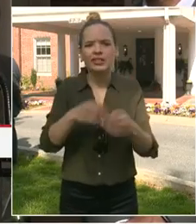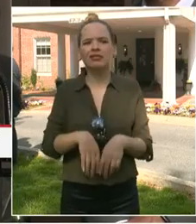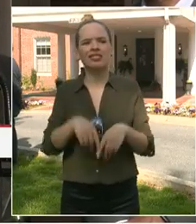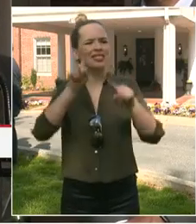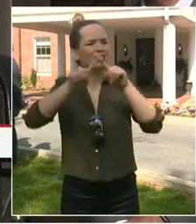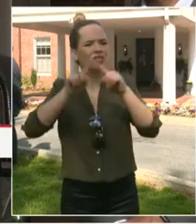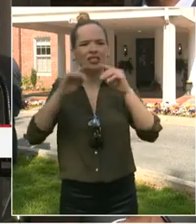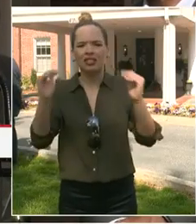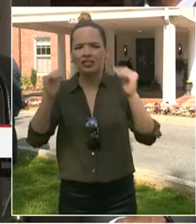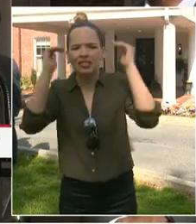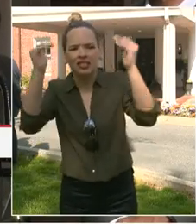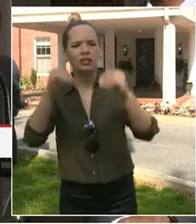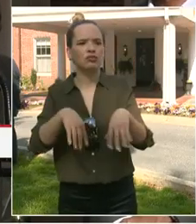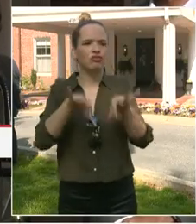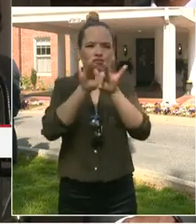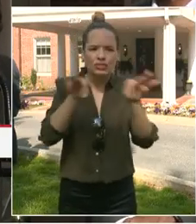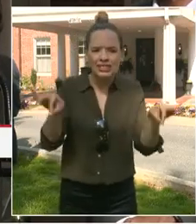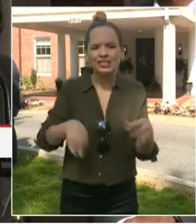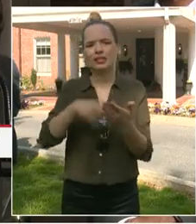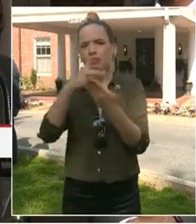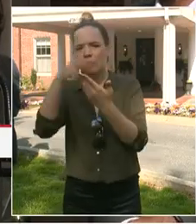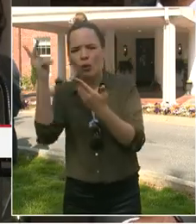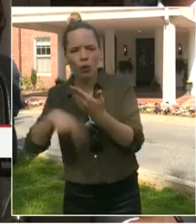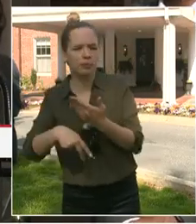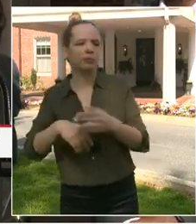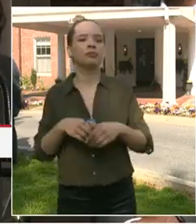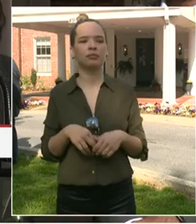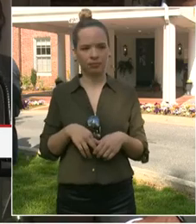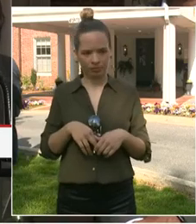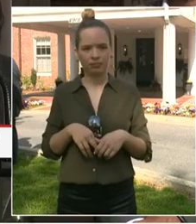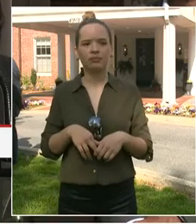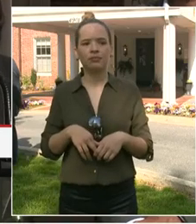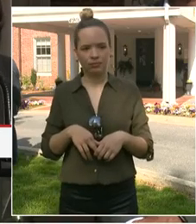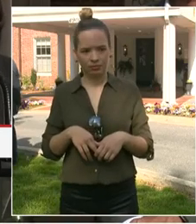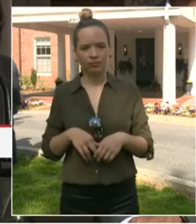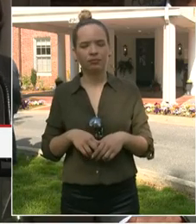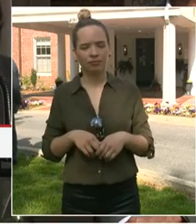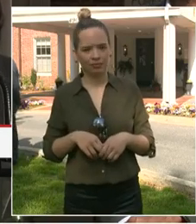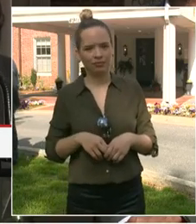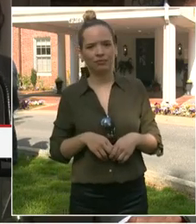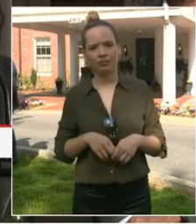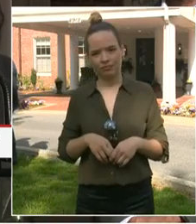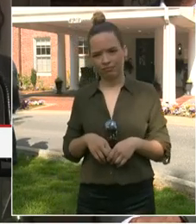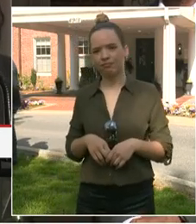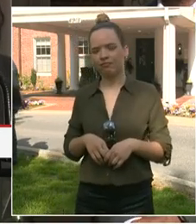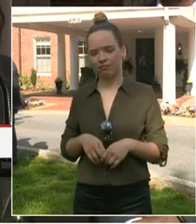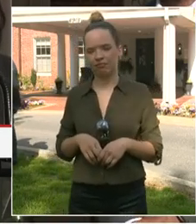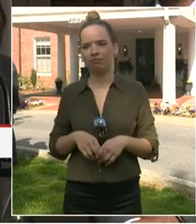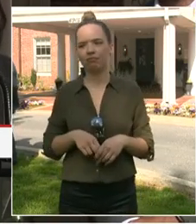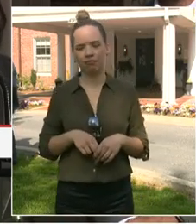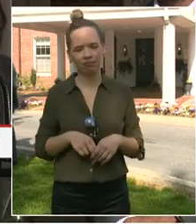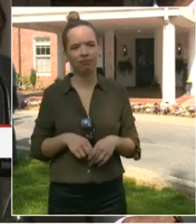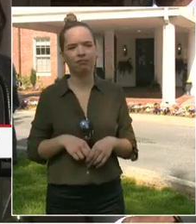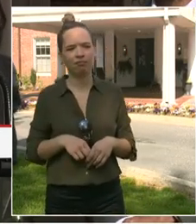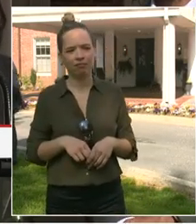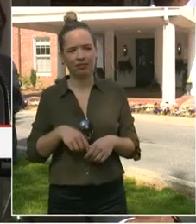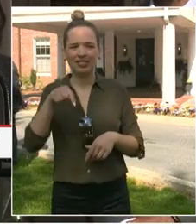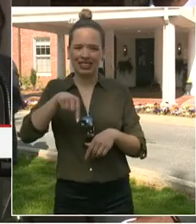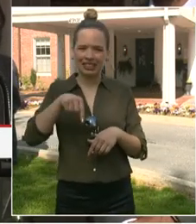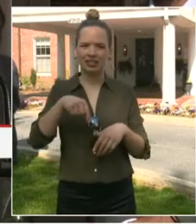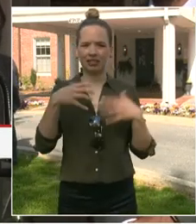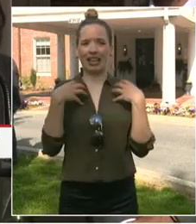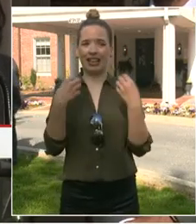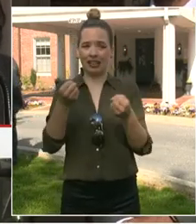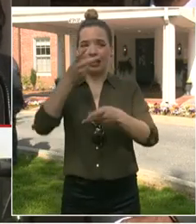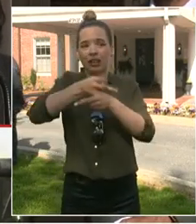programs. Building off of the work of the Mayor's Commission on Healthcare System Transformation, this Healthcare Workforce